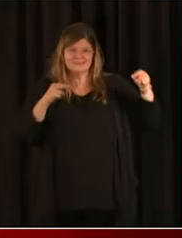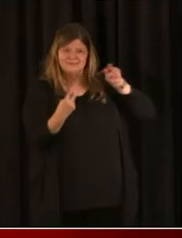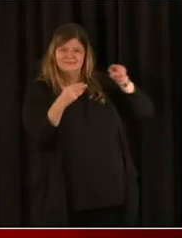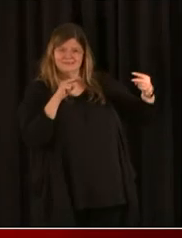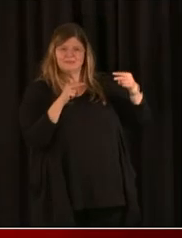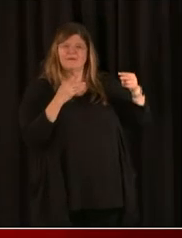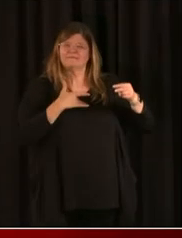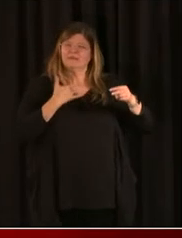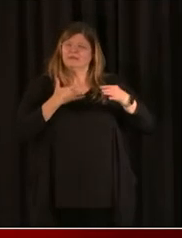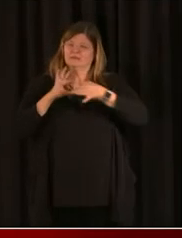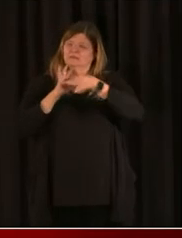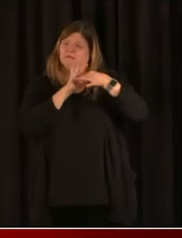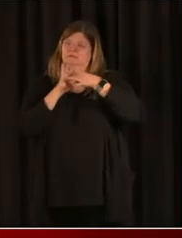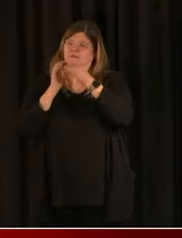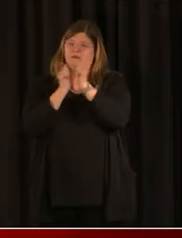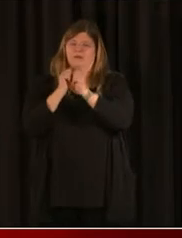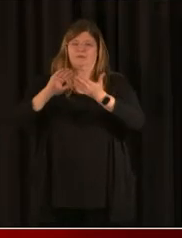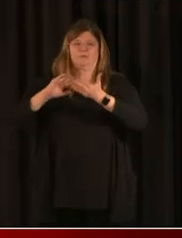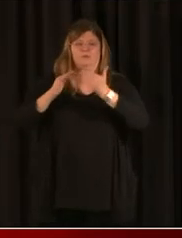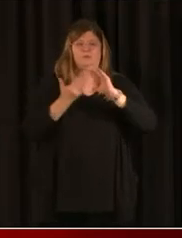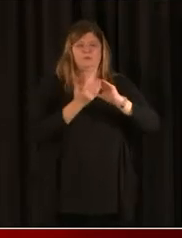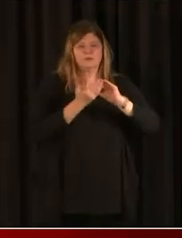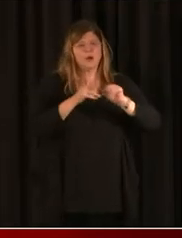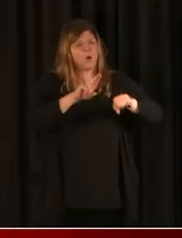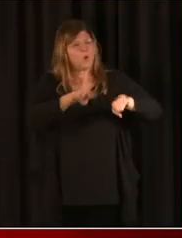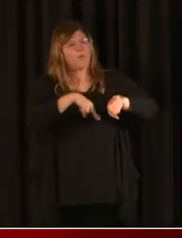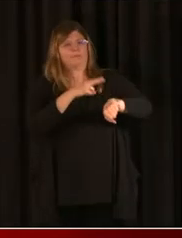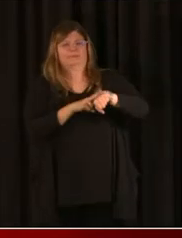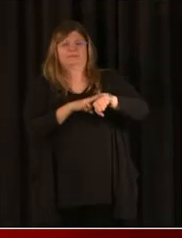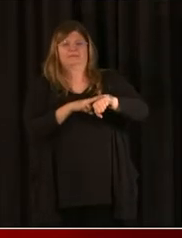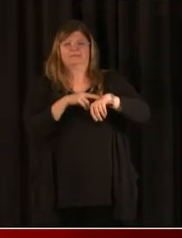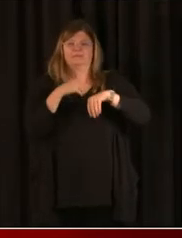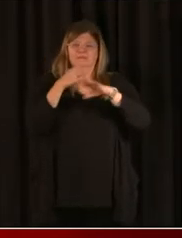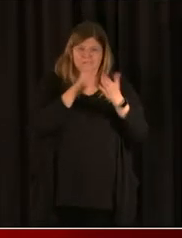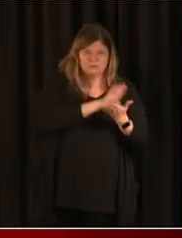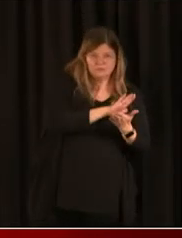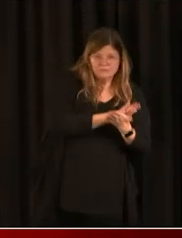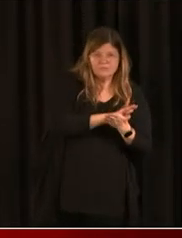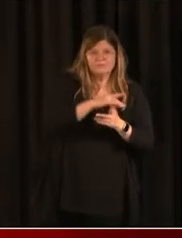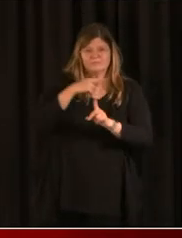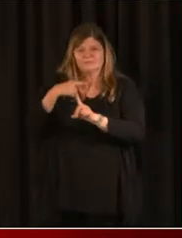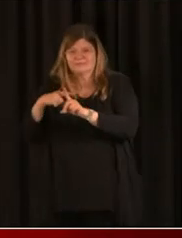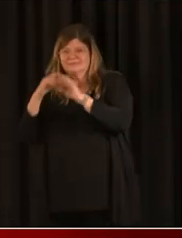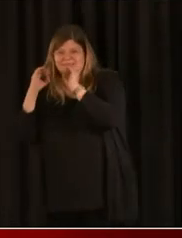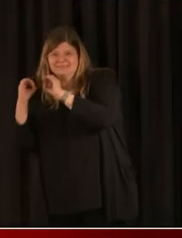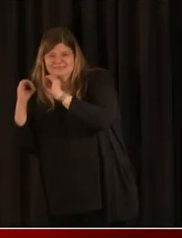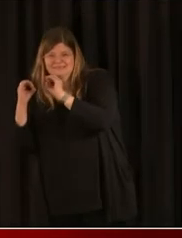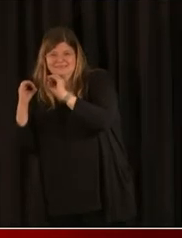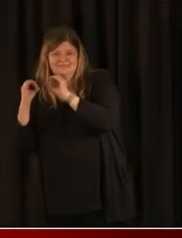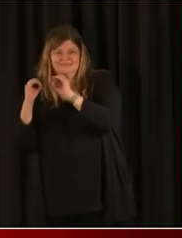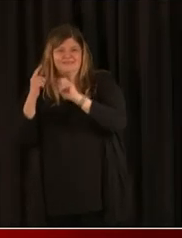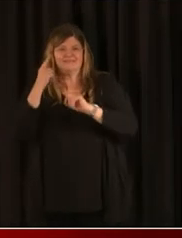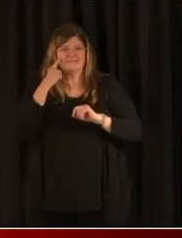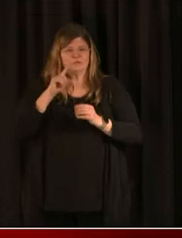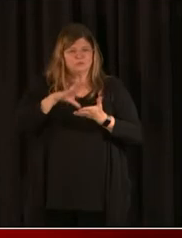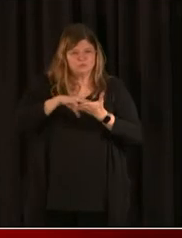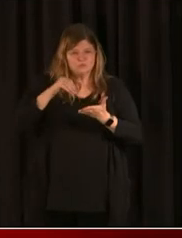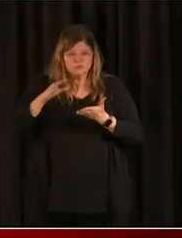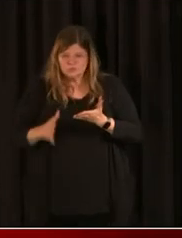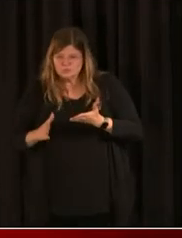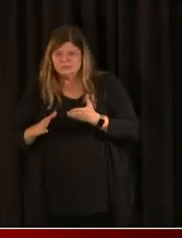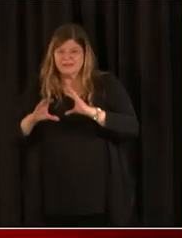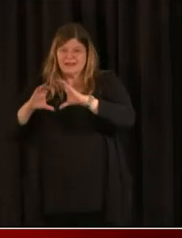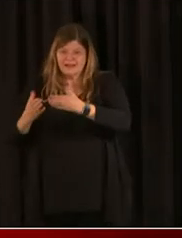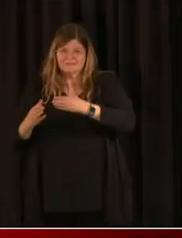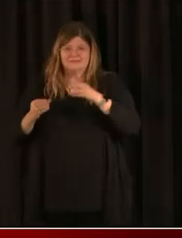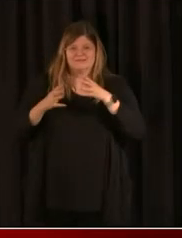in the classroom. Or you can also, of course, project documents that you are teaching off of for the students in the